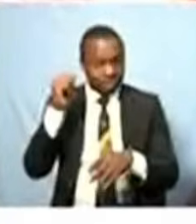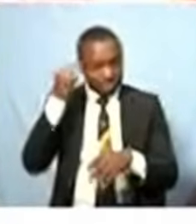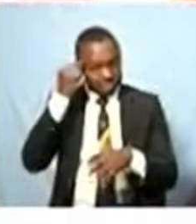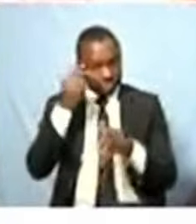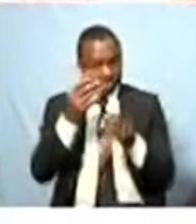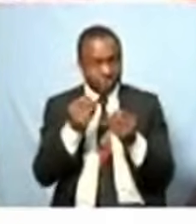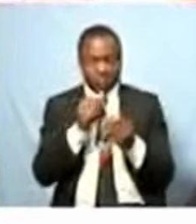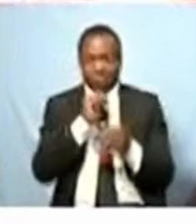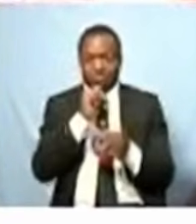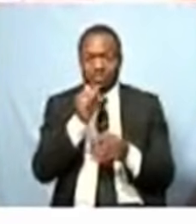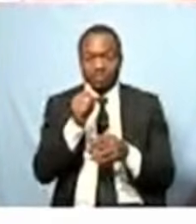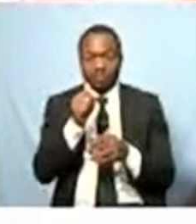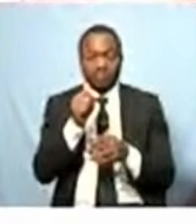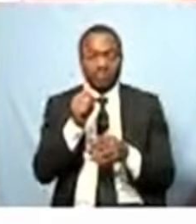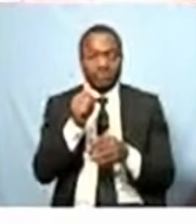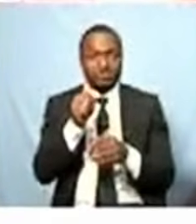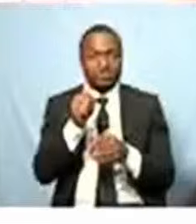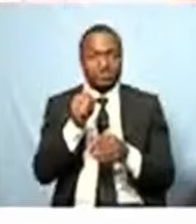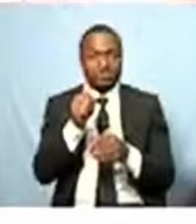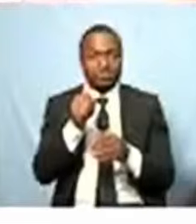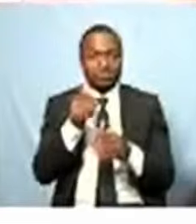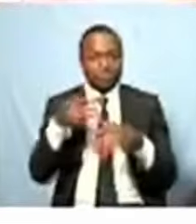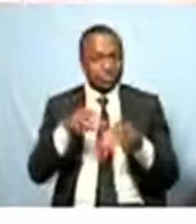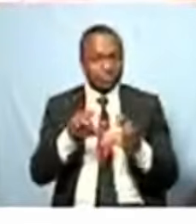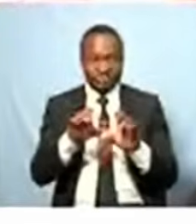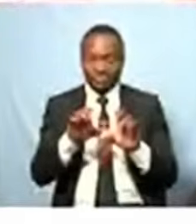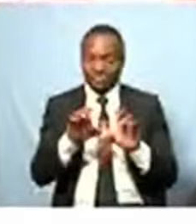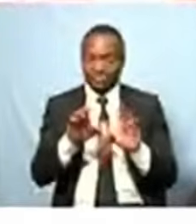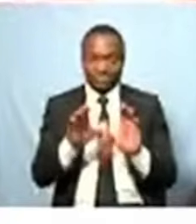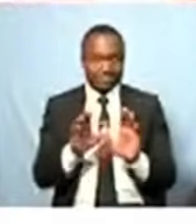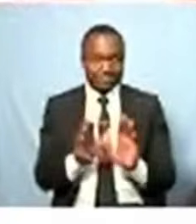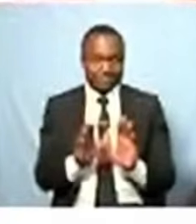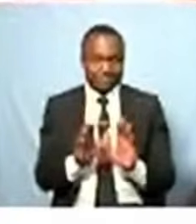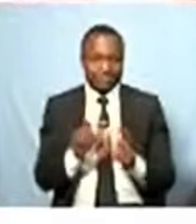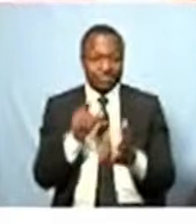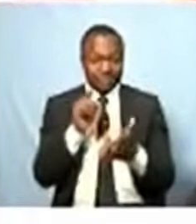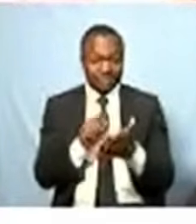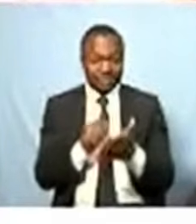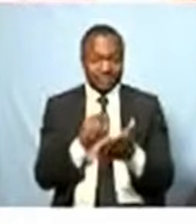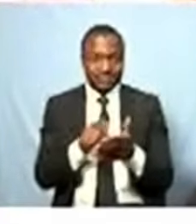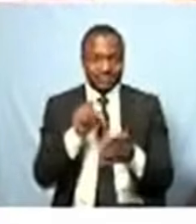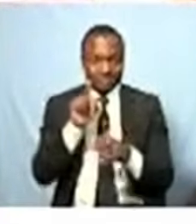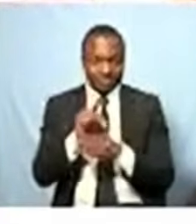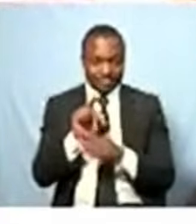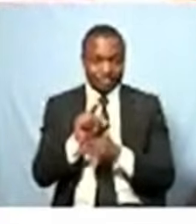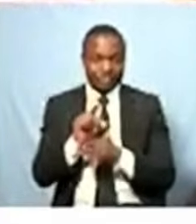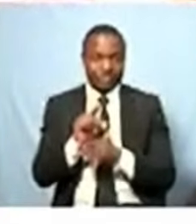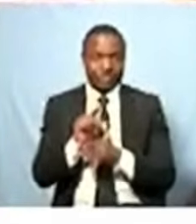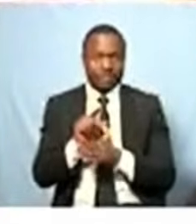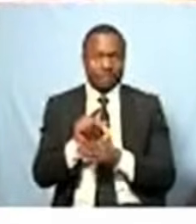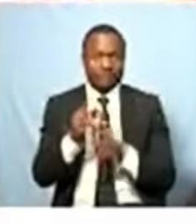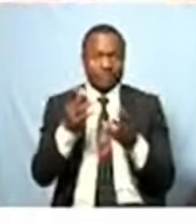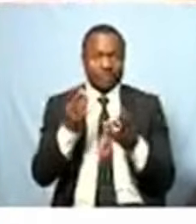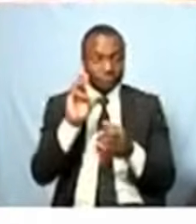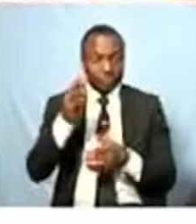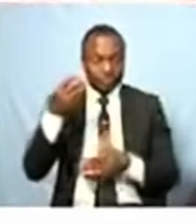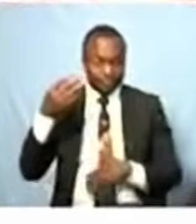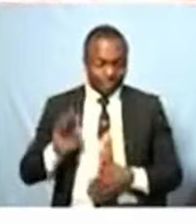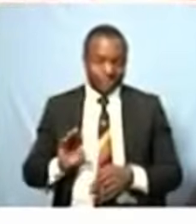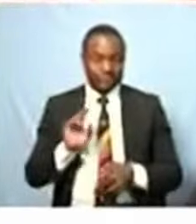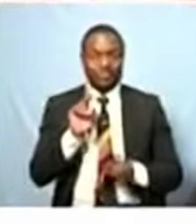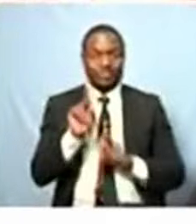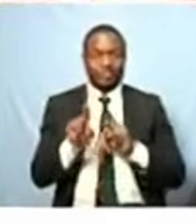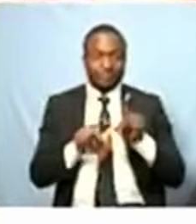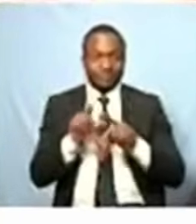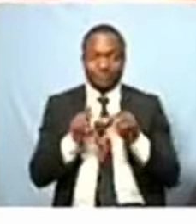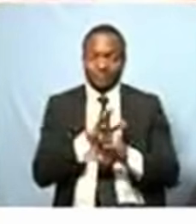that will not be continued with. For these projects were put in place to save the Zambian people.